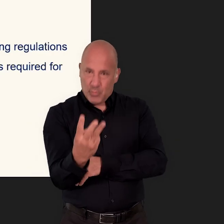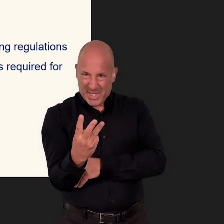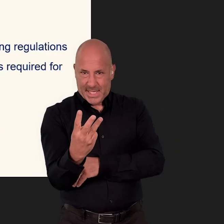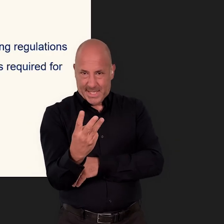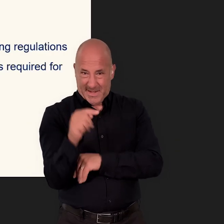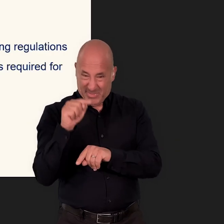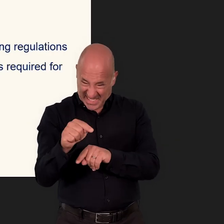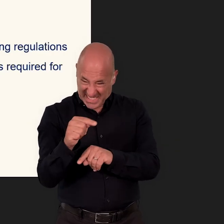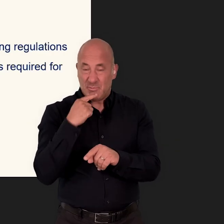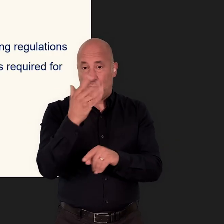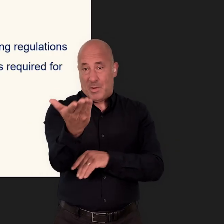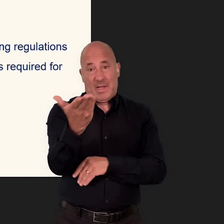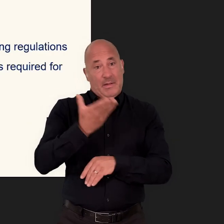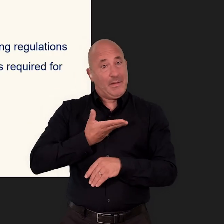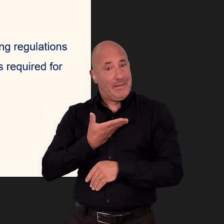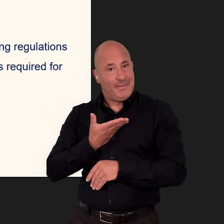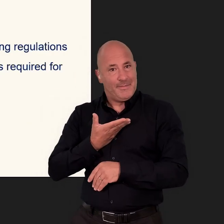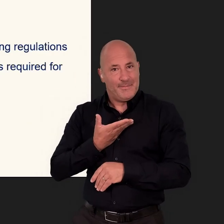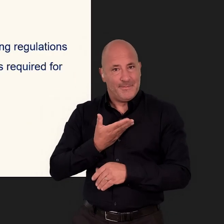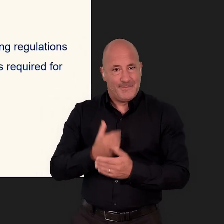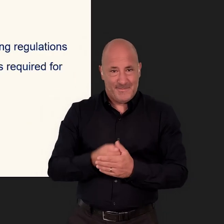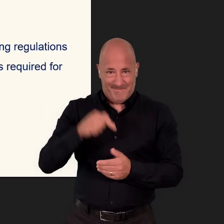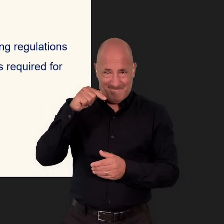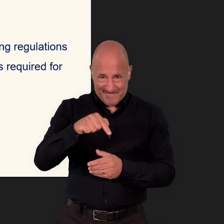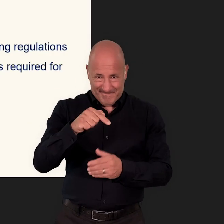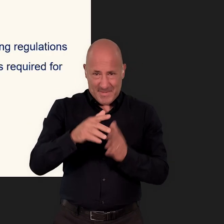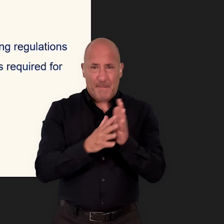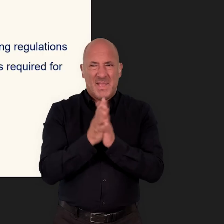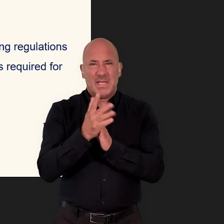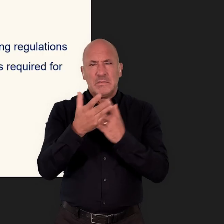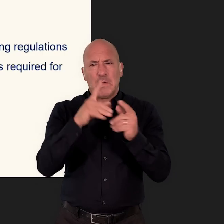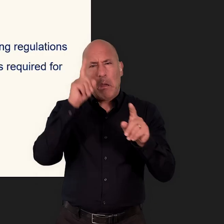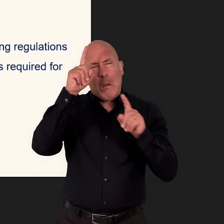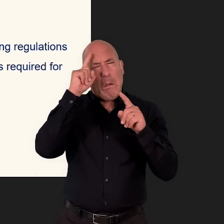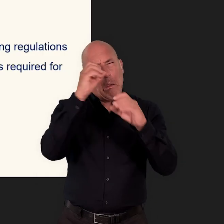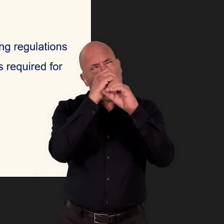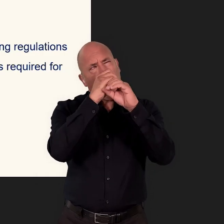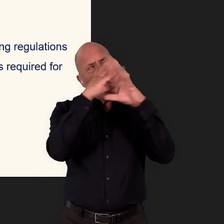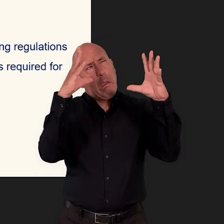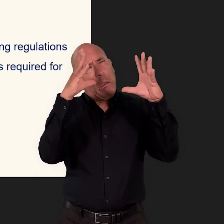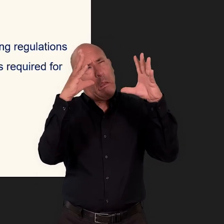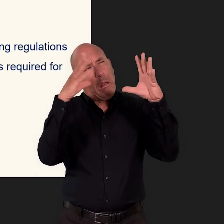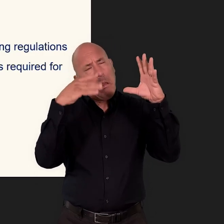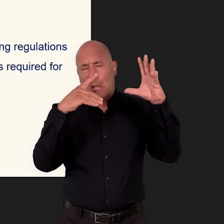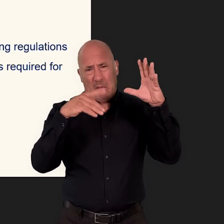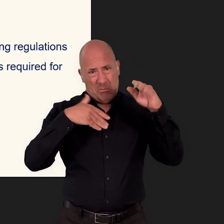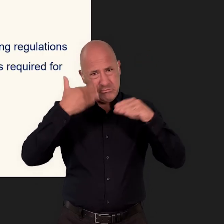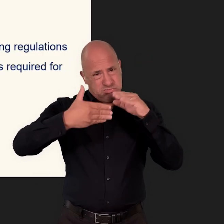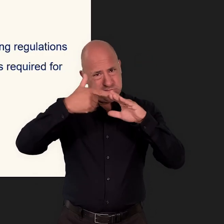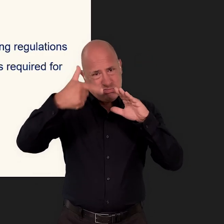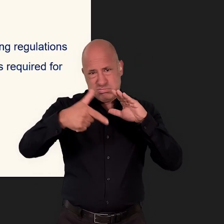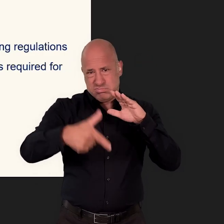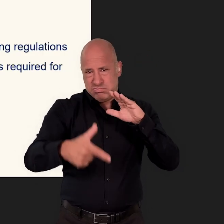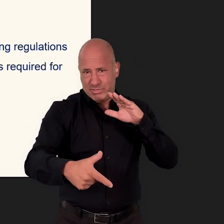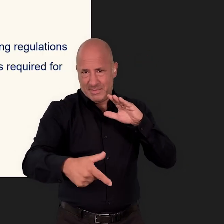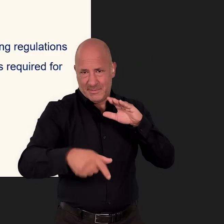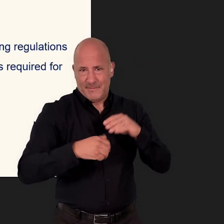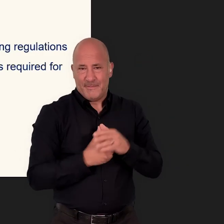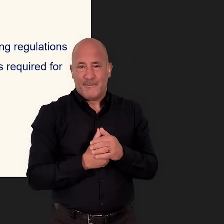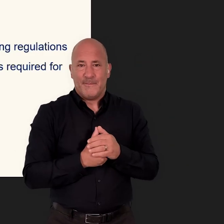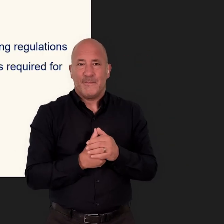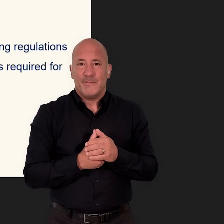Work Stage 3 at the point of application. At this point in the REBA work stages, it should go beyond the